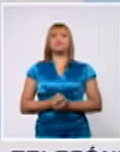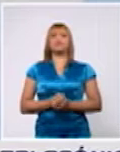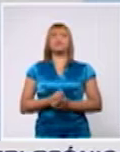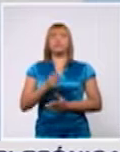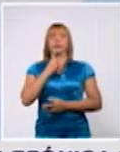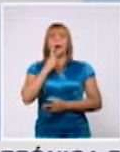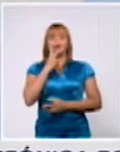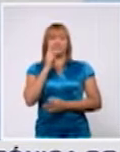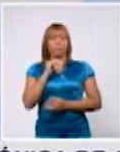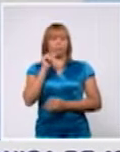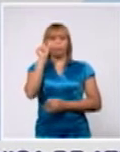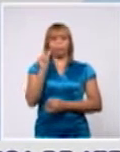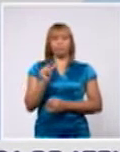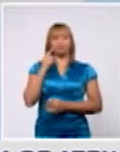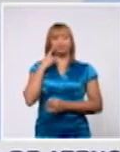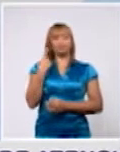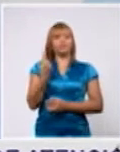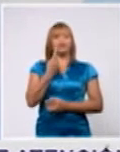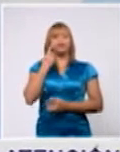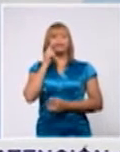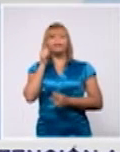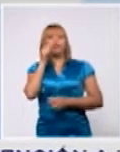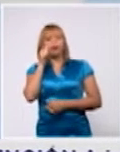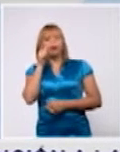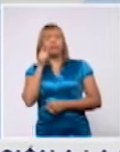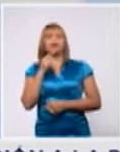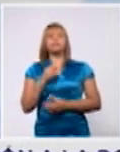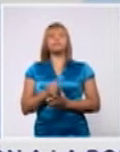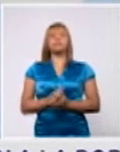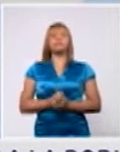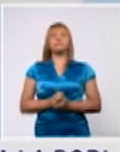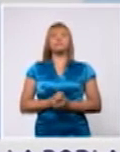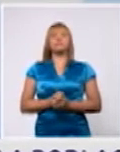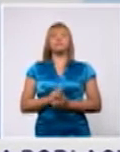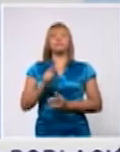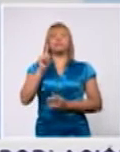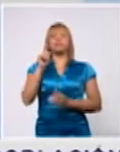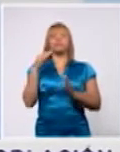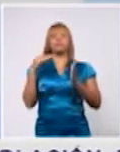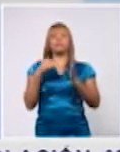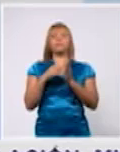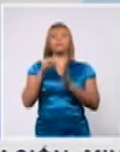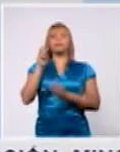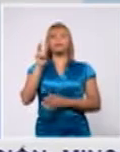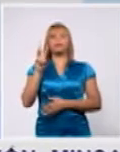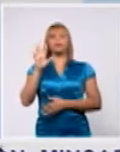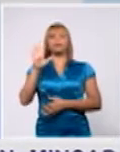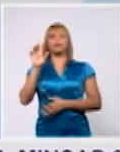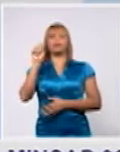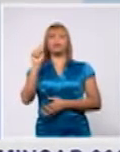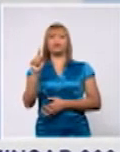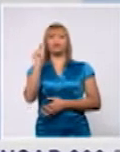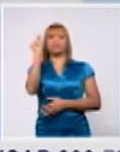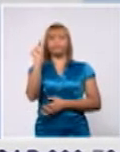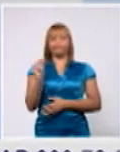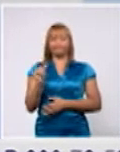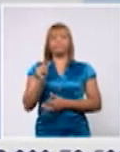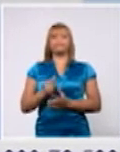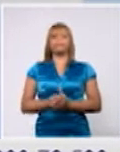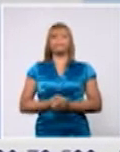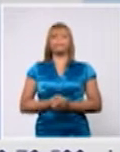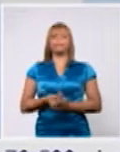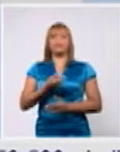are 353 suspected cases and 310 confirmed active